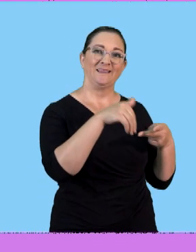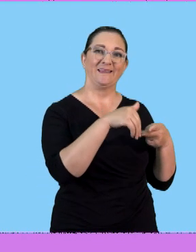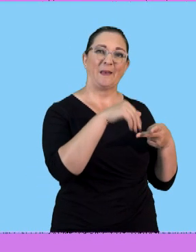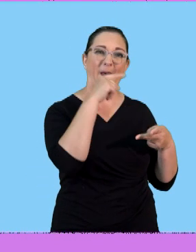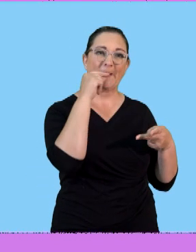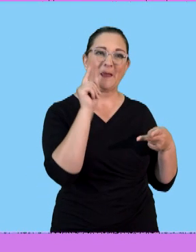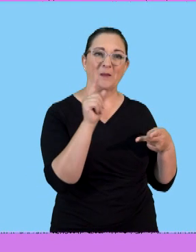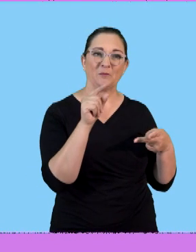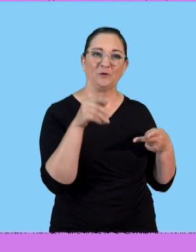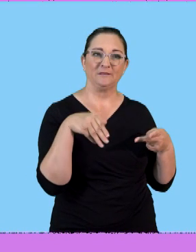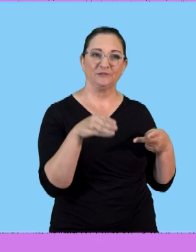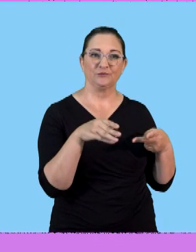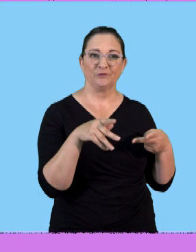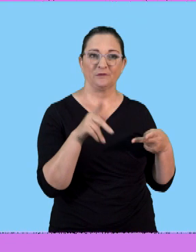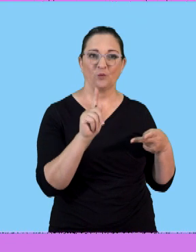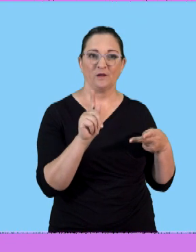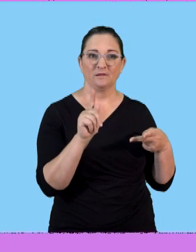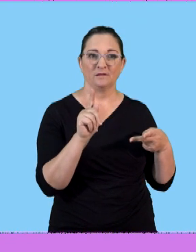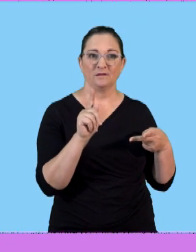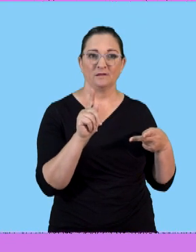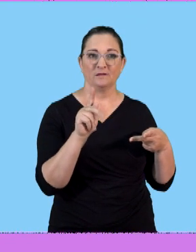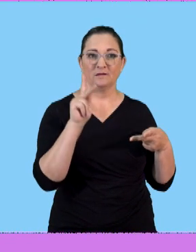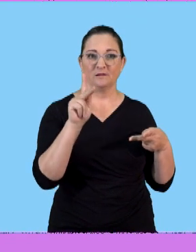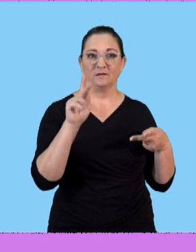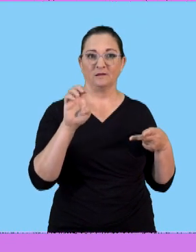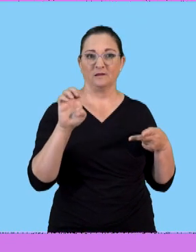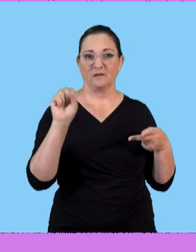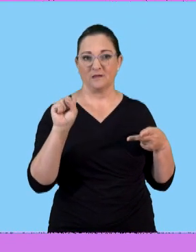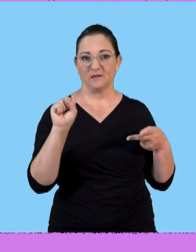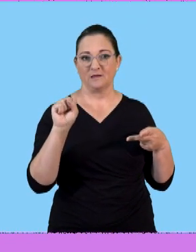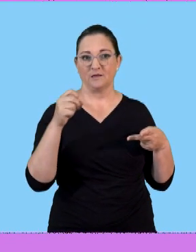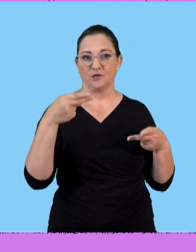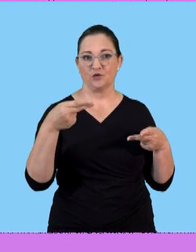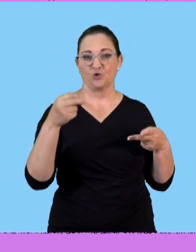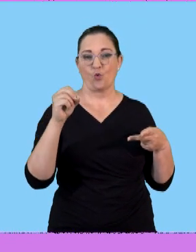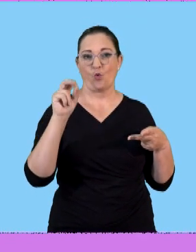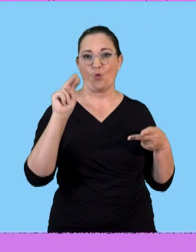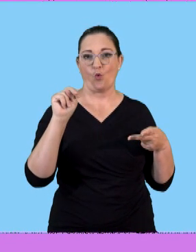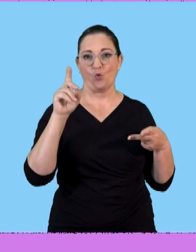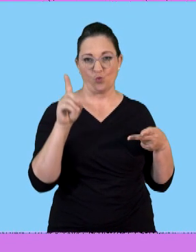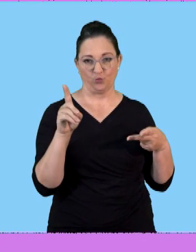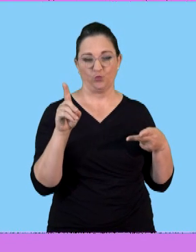into, so what is the name of this street? Can you see? This is Keeshond Street. So turn right into